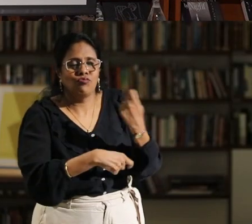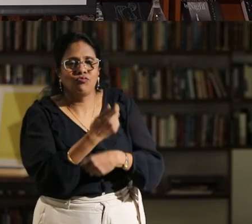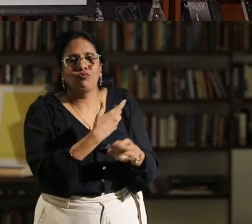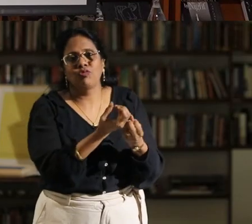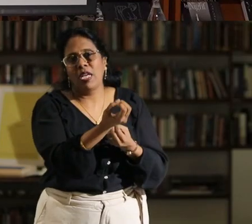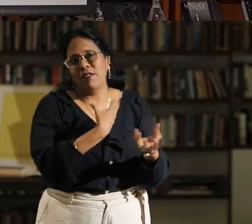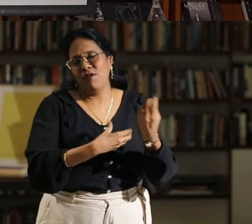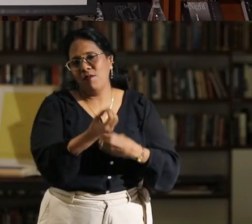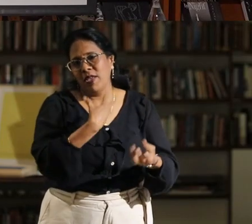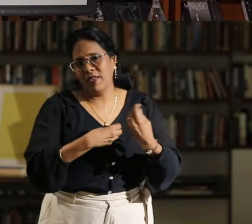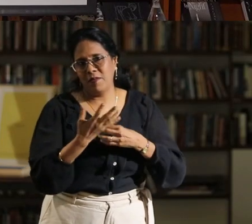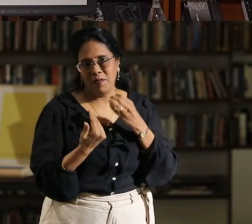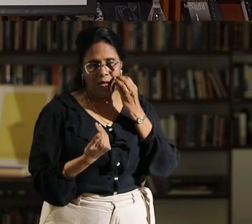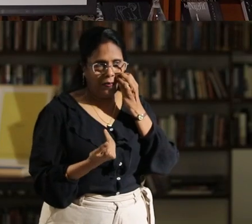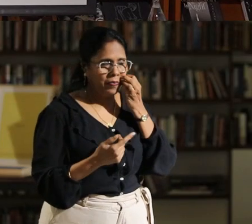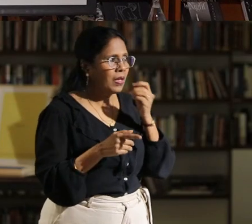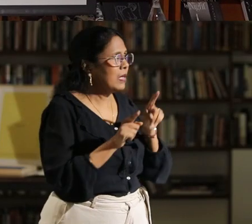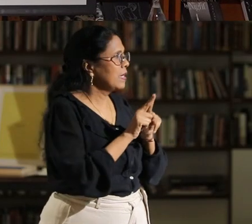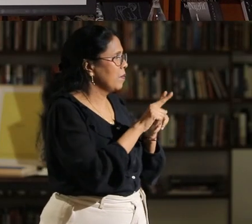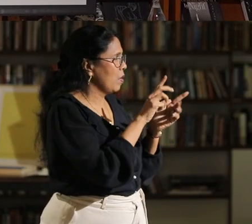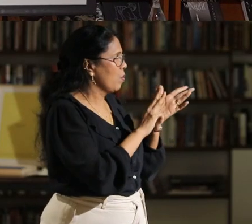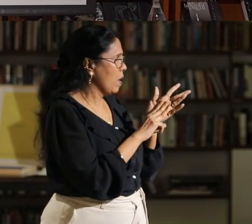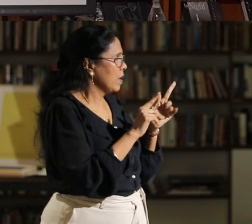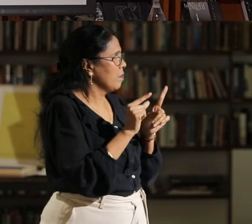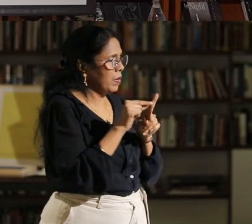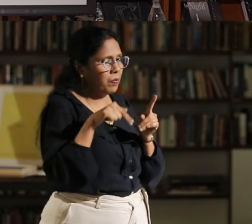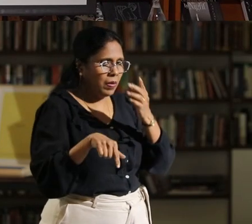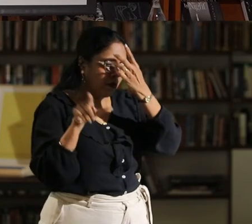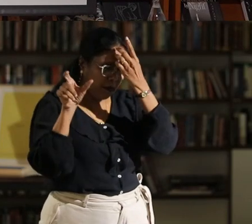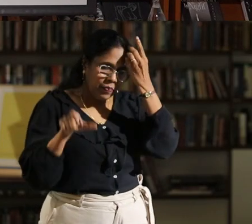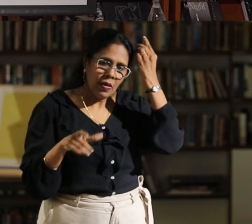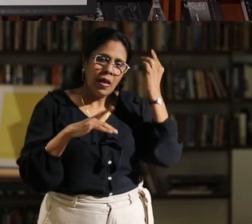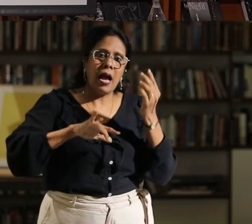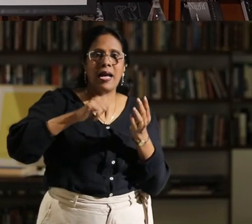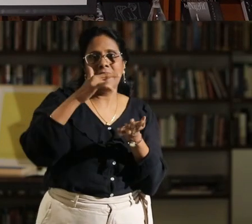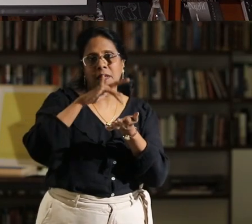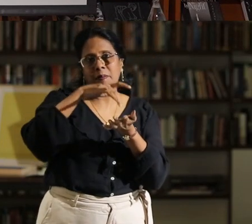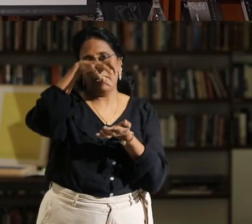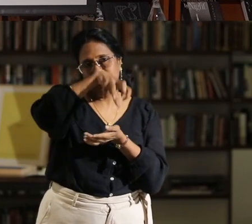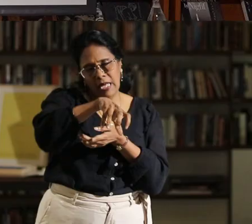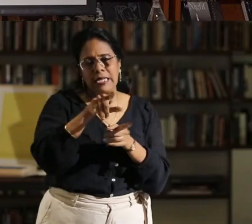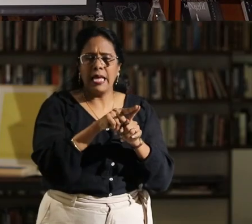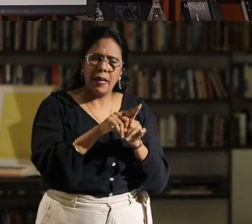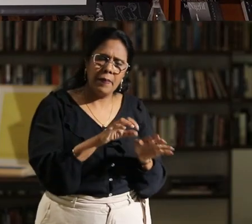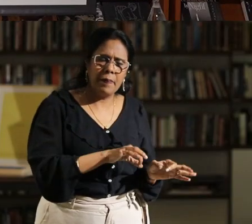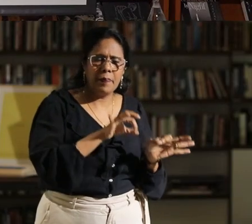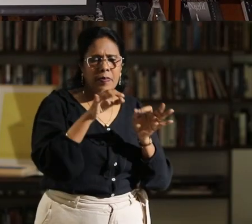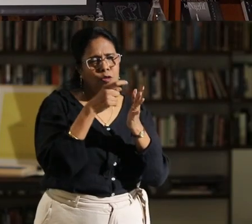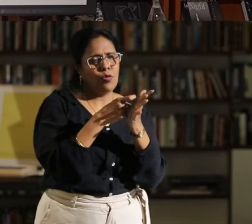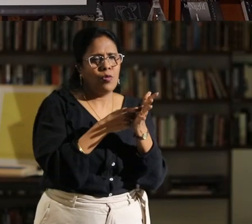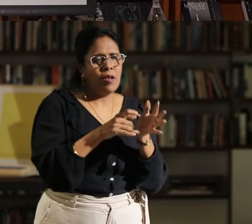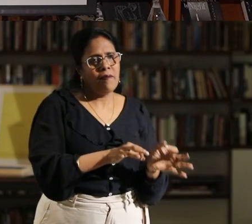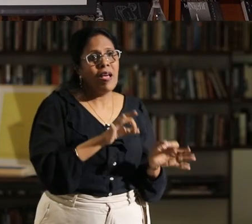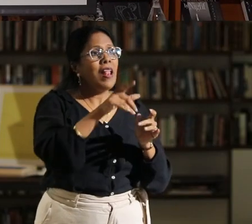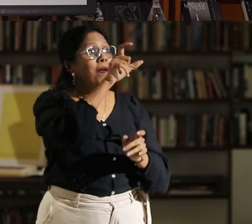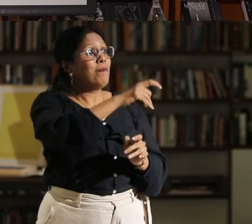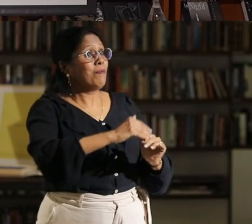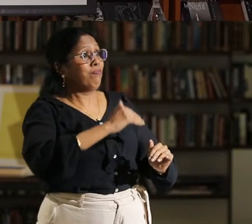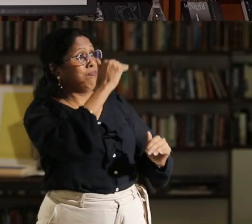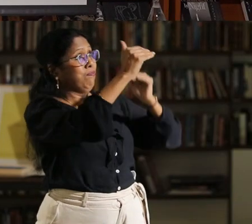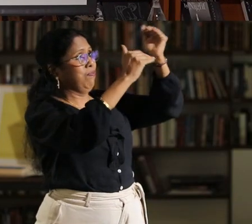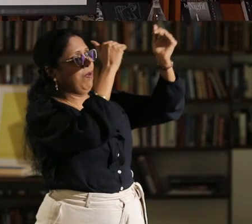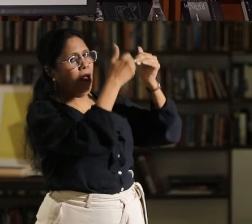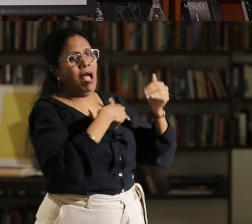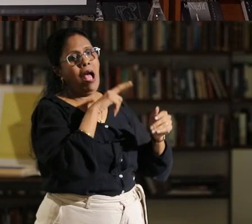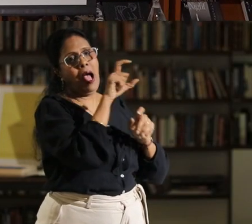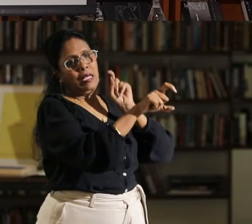like in MP, one used young people to ask the old. The same principle we followed also here. We asked the